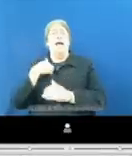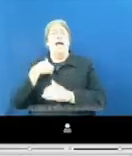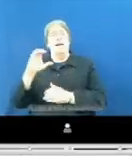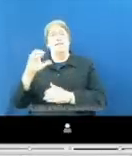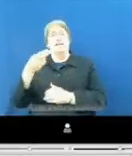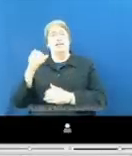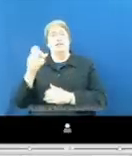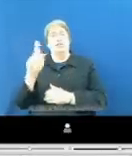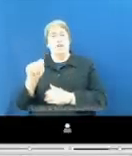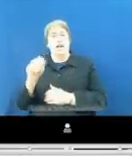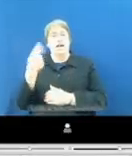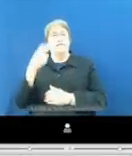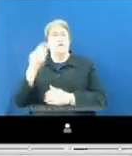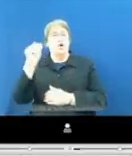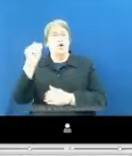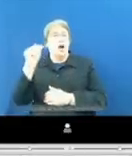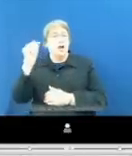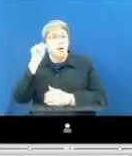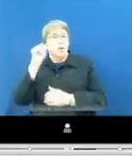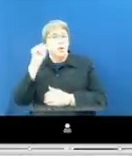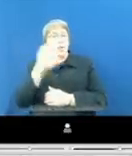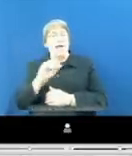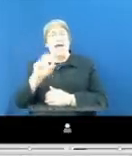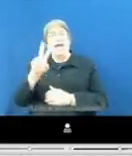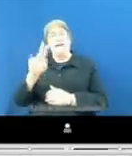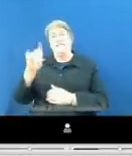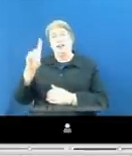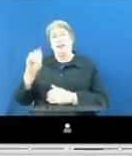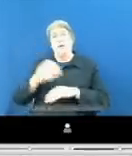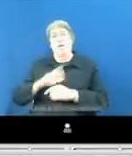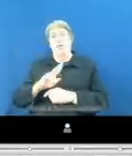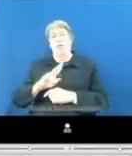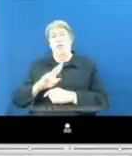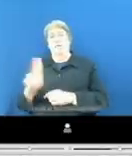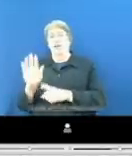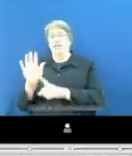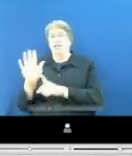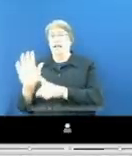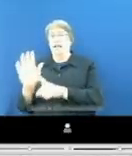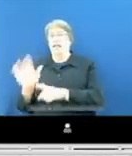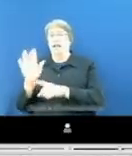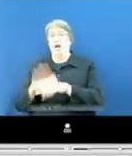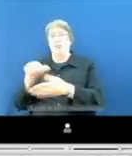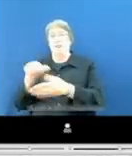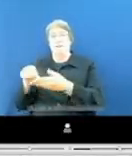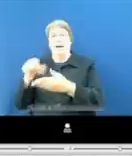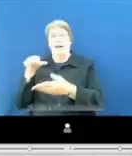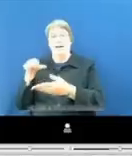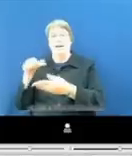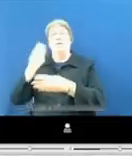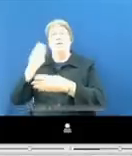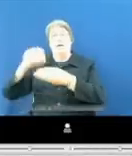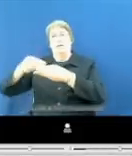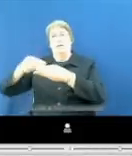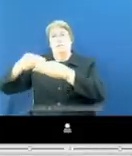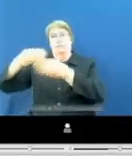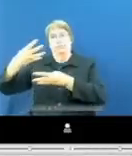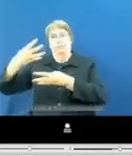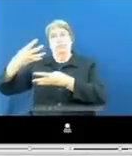and video on the far right. Click on the button corner and a menu will drop down.